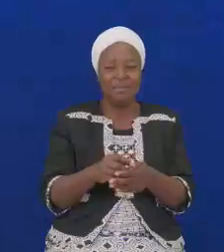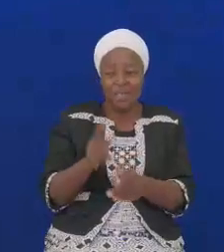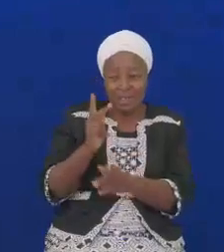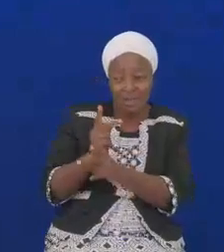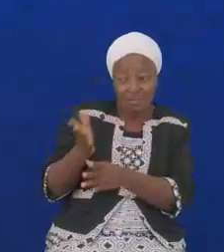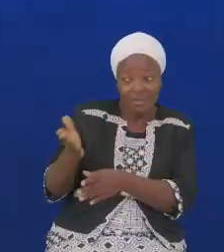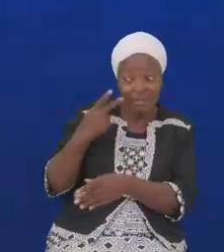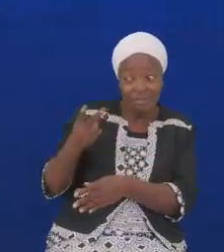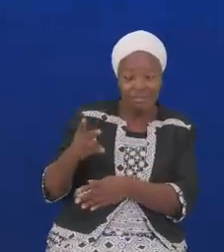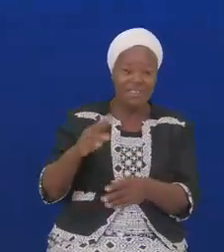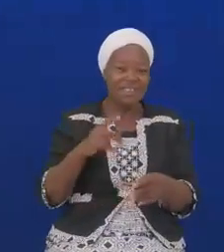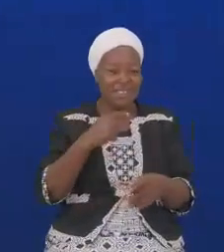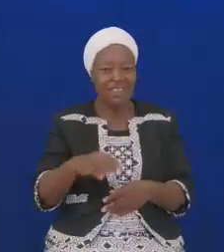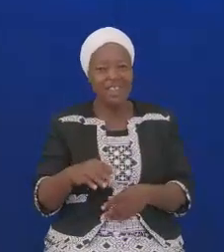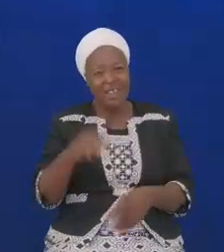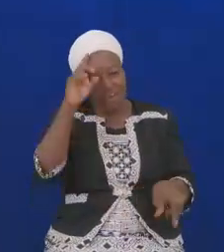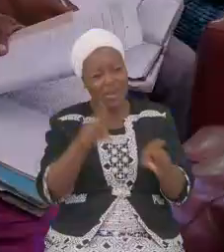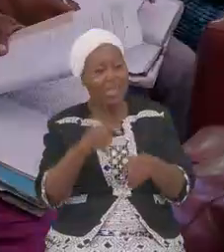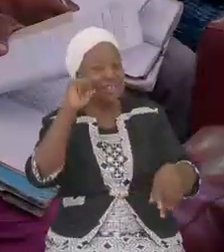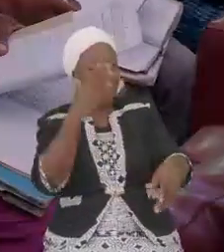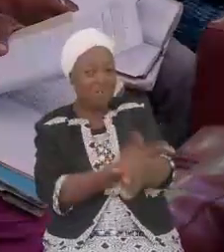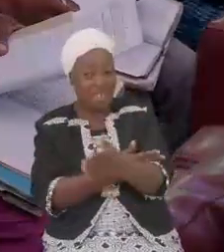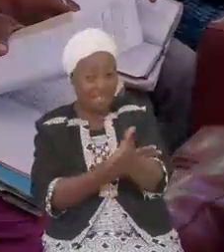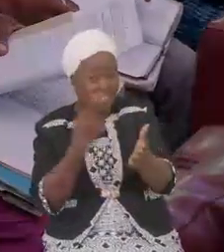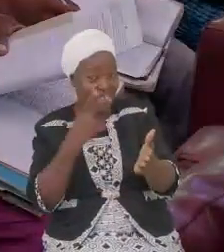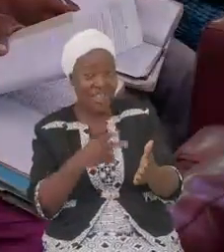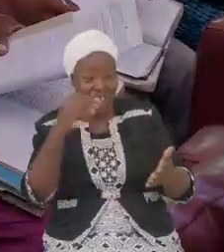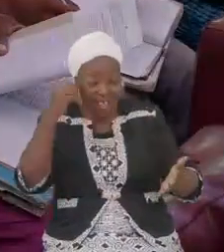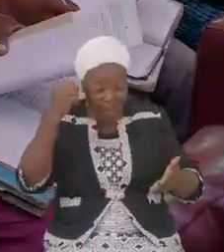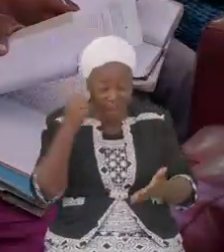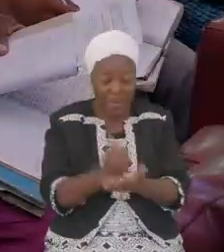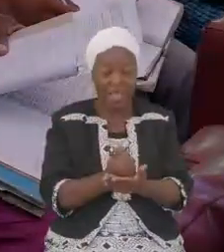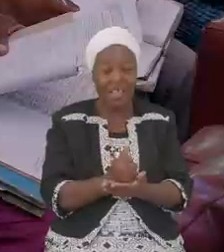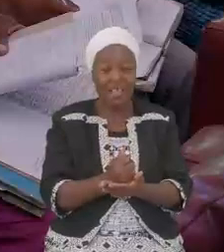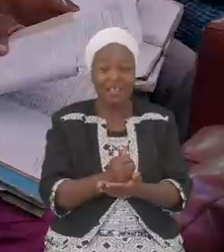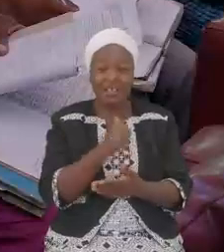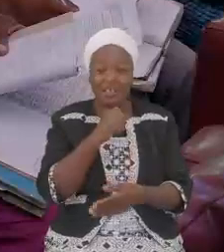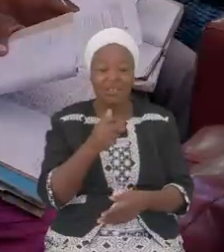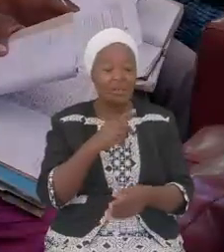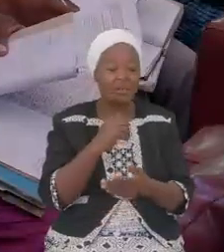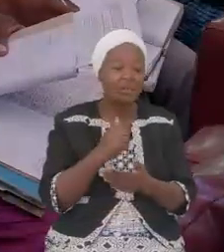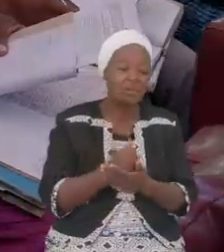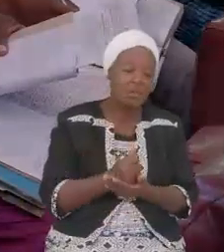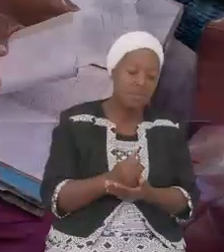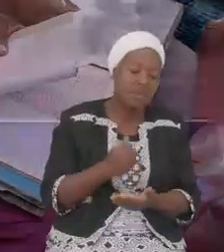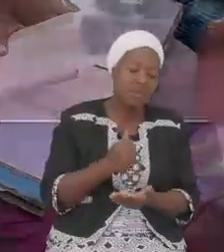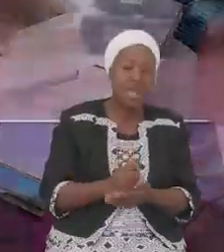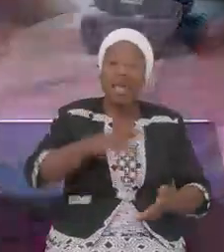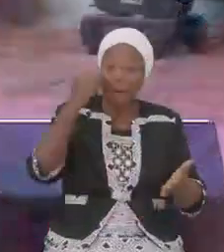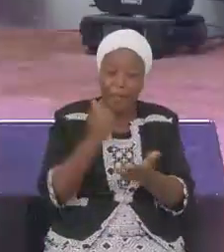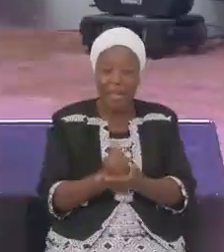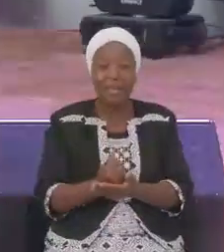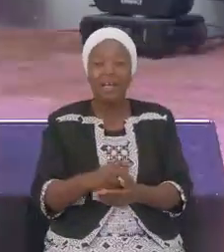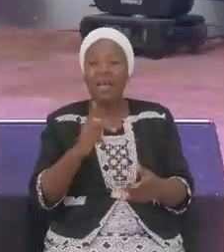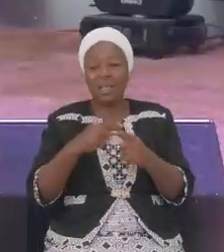Look at a covenant daughter. And everyone will rejoice that now you come